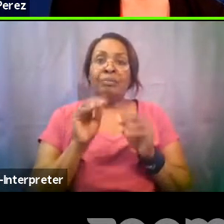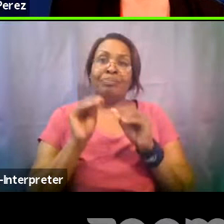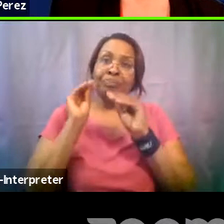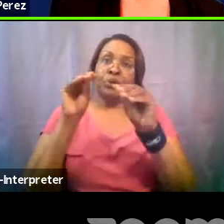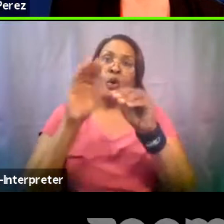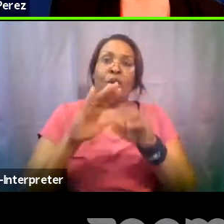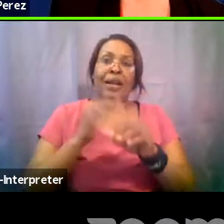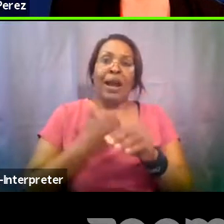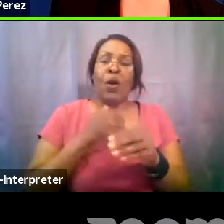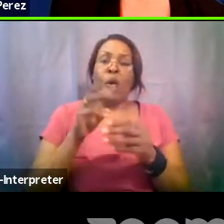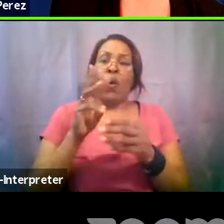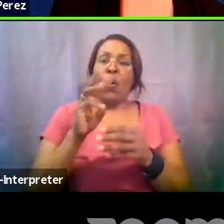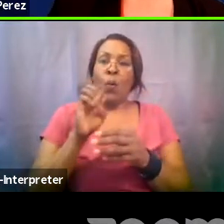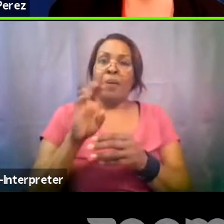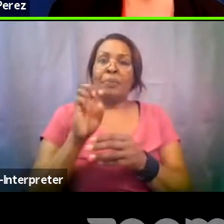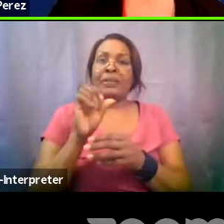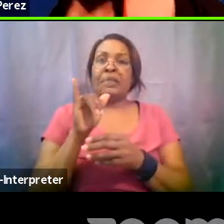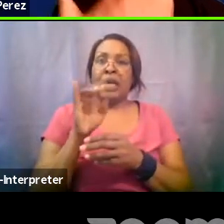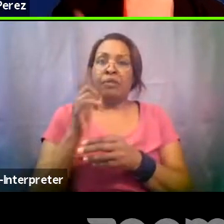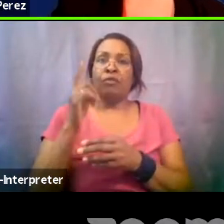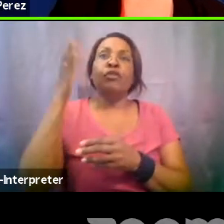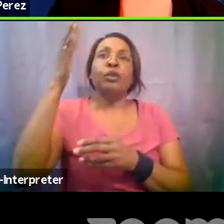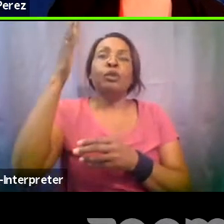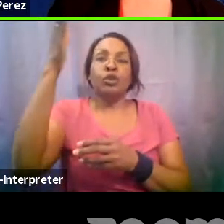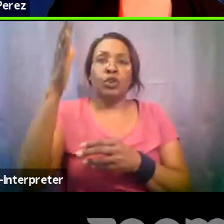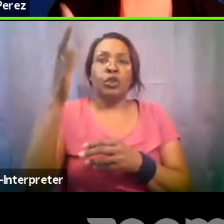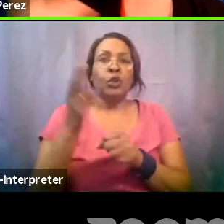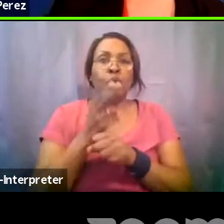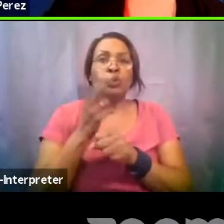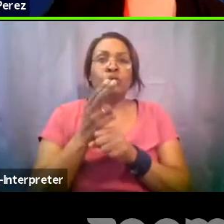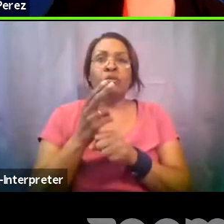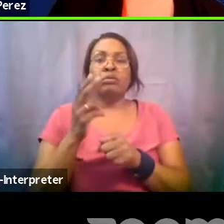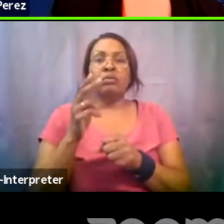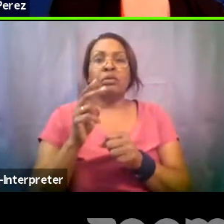website for future use to refer to